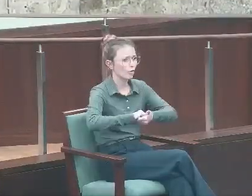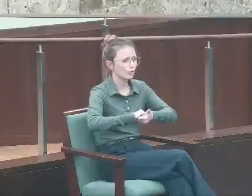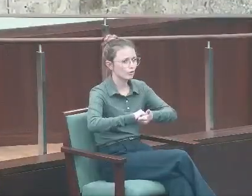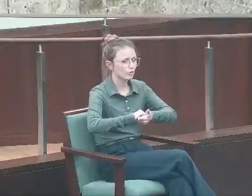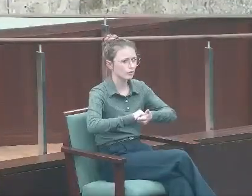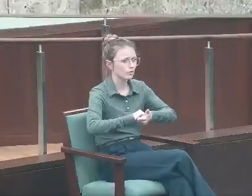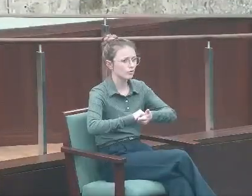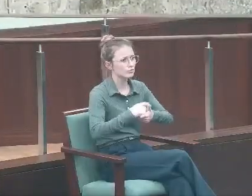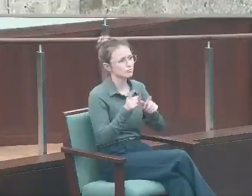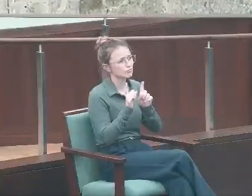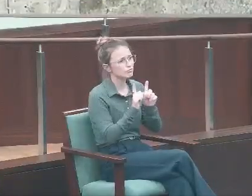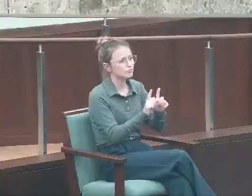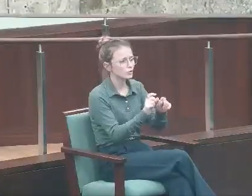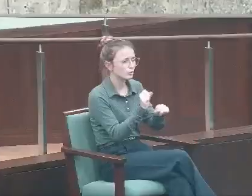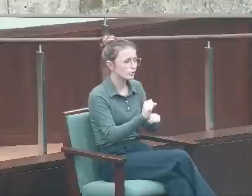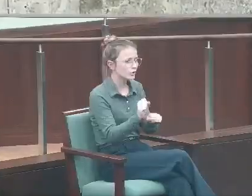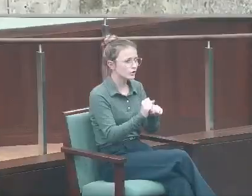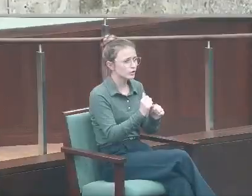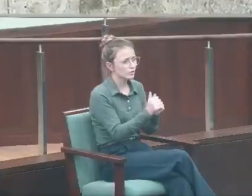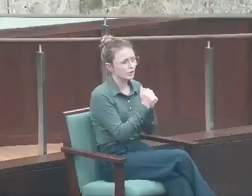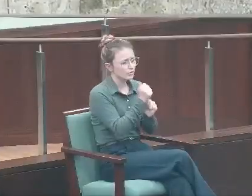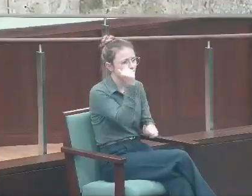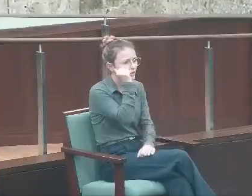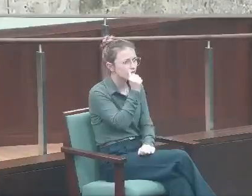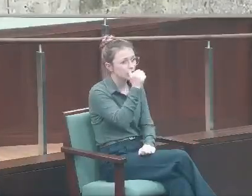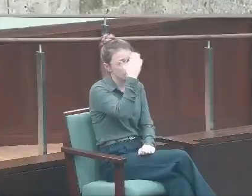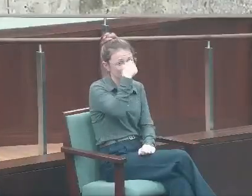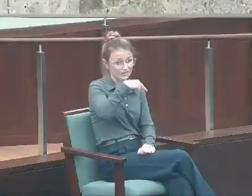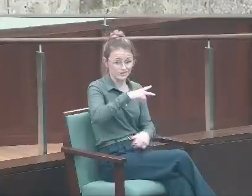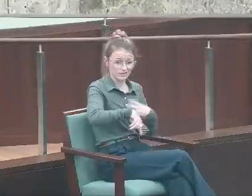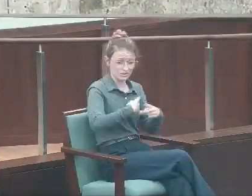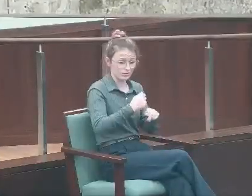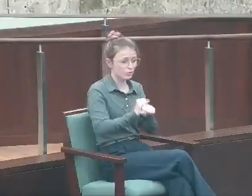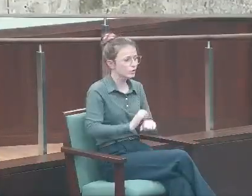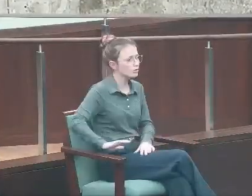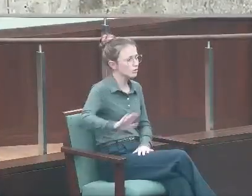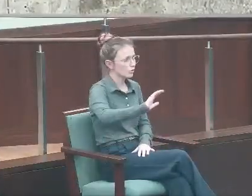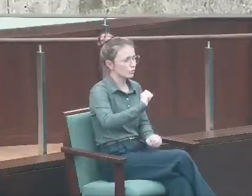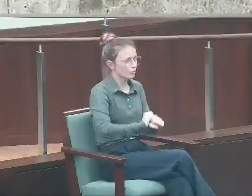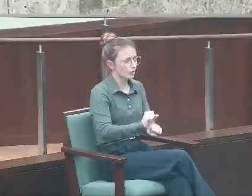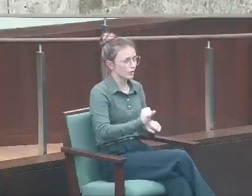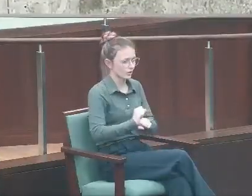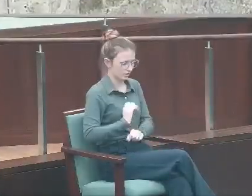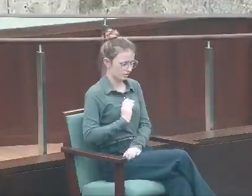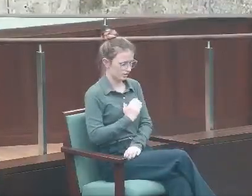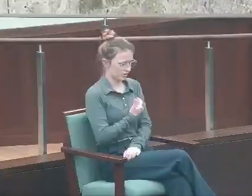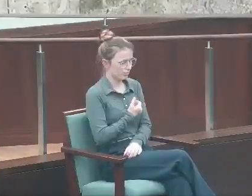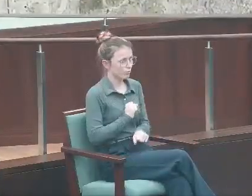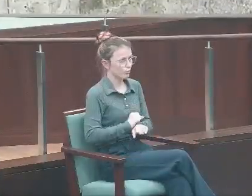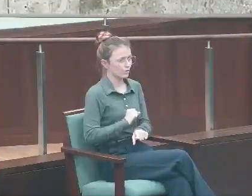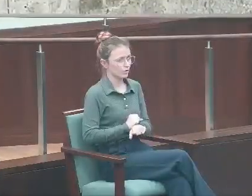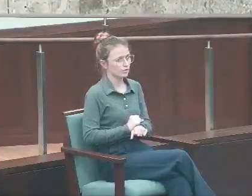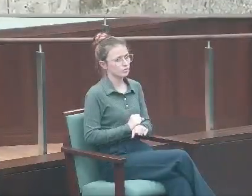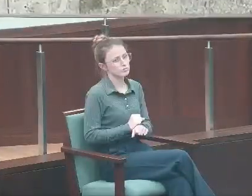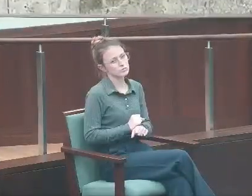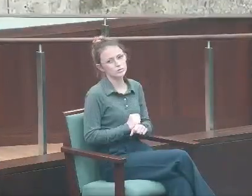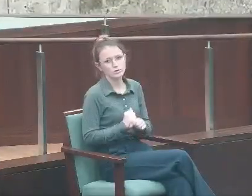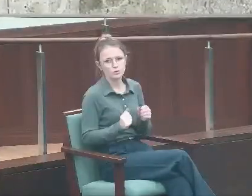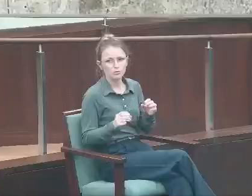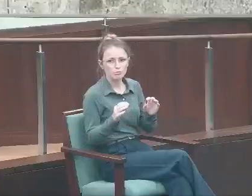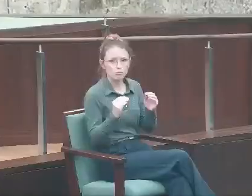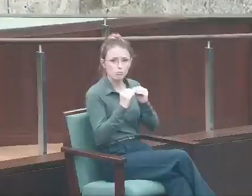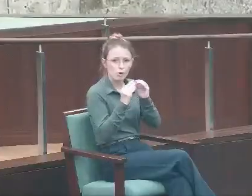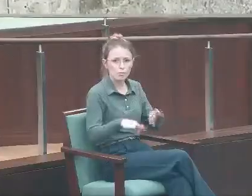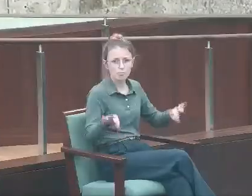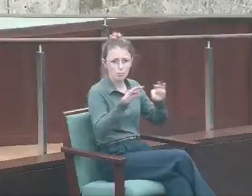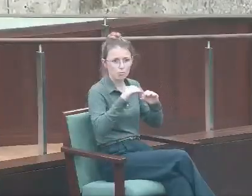walk alongside you each and every day, because this work, your work, our work, is more important than it's ever been before.